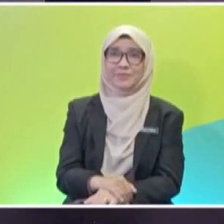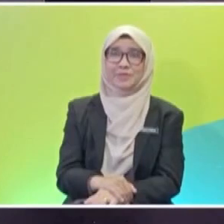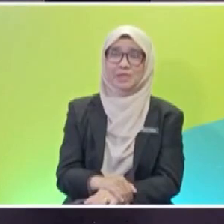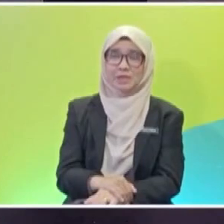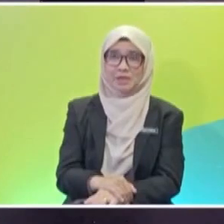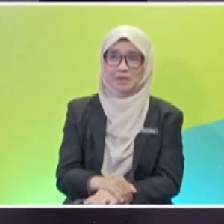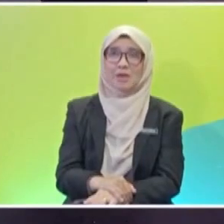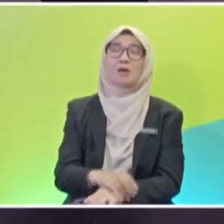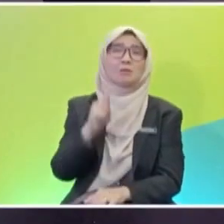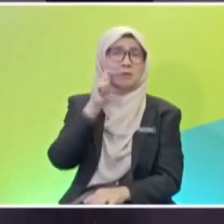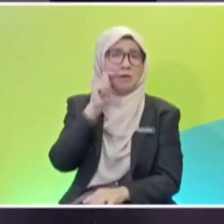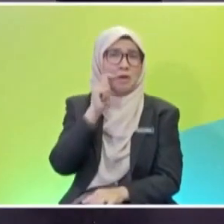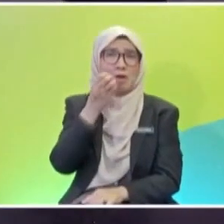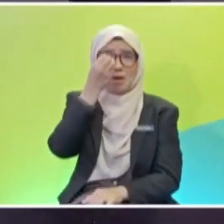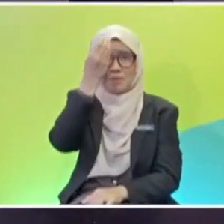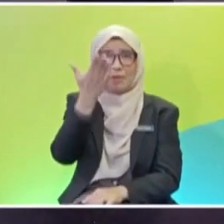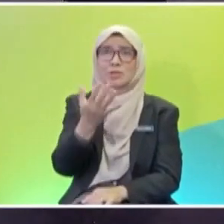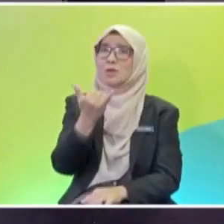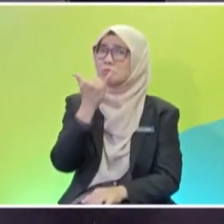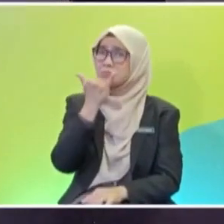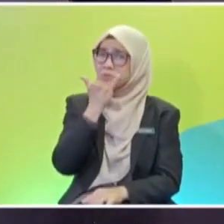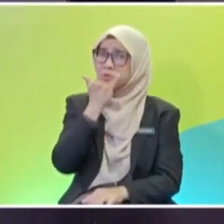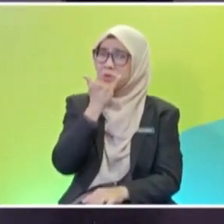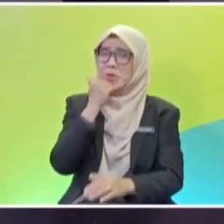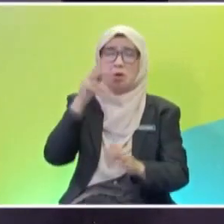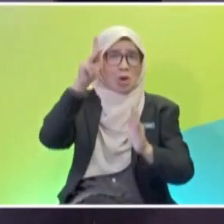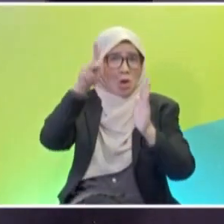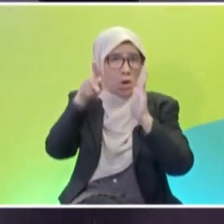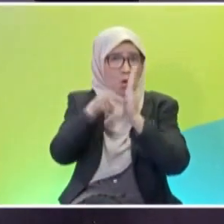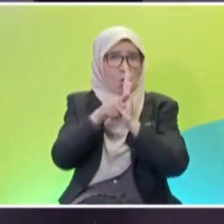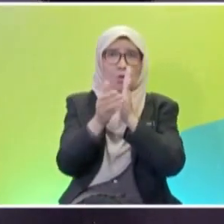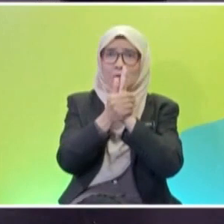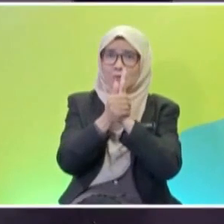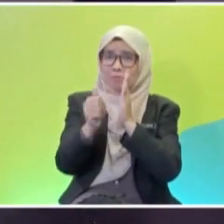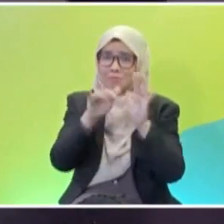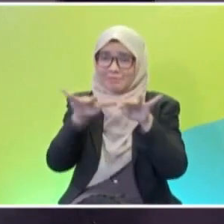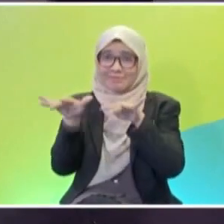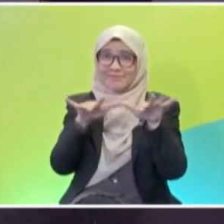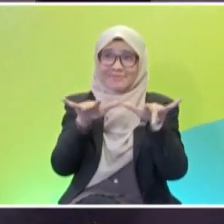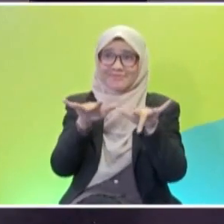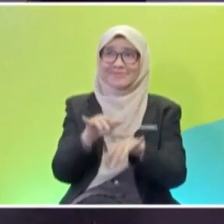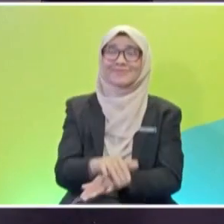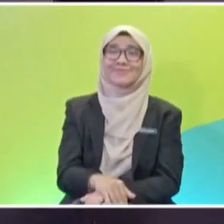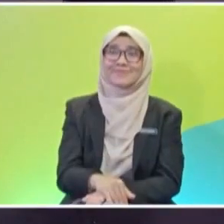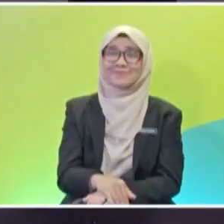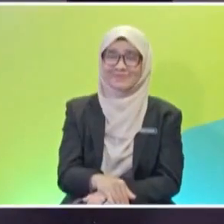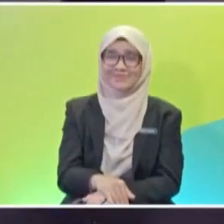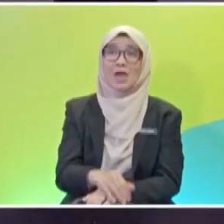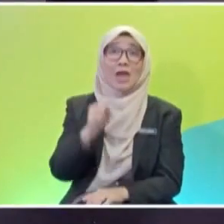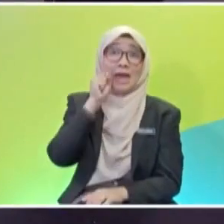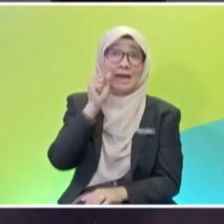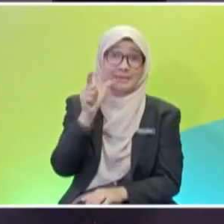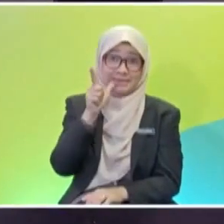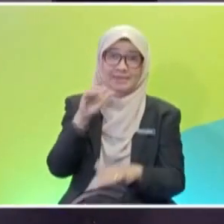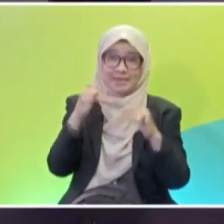It's no. Wrong. No. Okay. Mm-hmm. So what about Shirlene? What do you think? For the first or second question? For the first question. First question. Go back